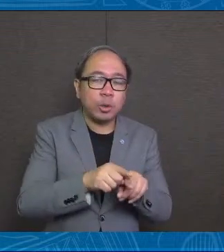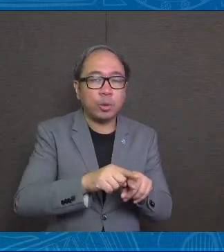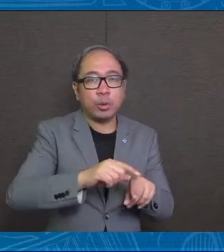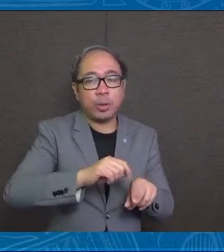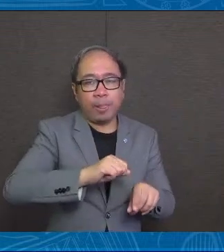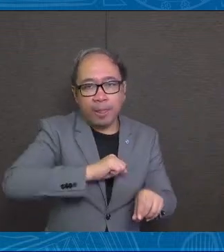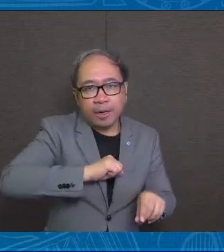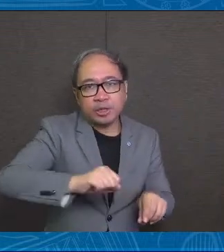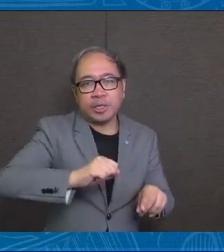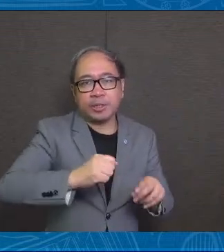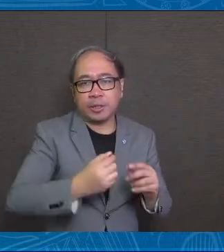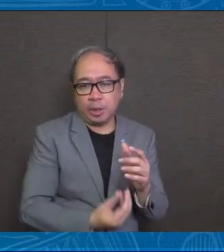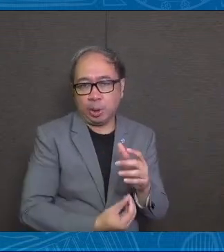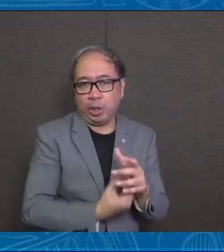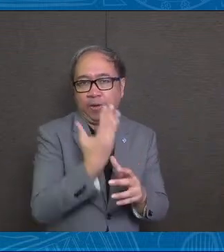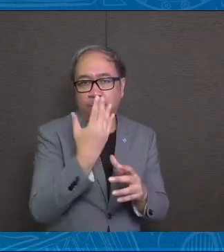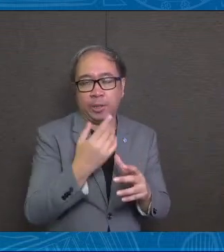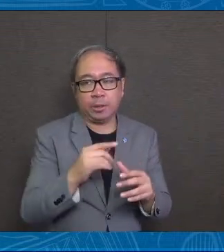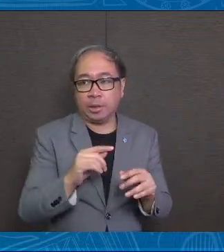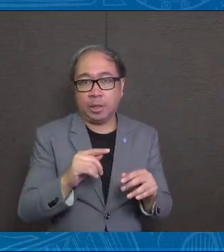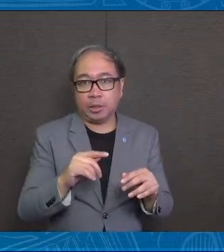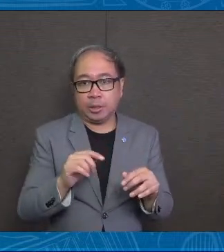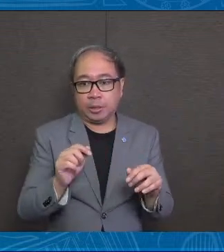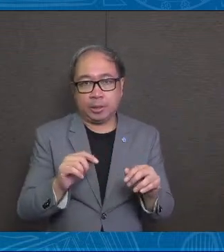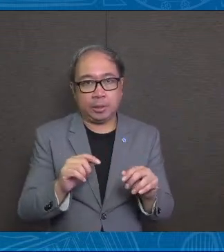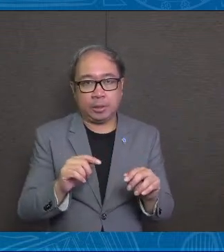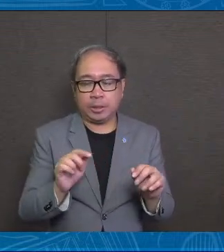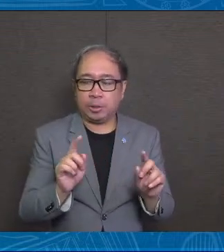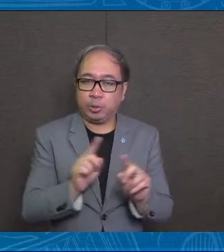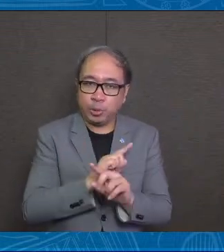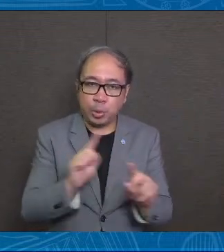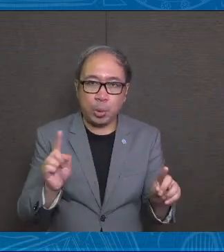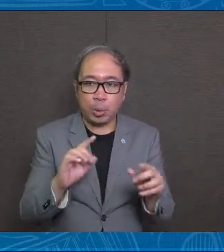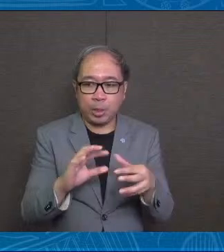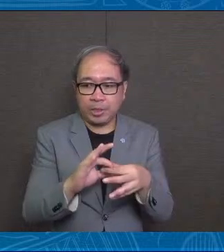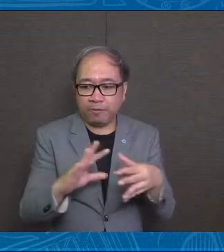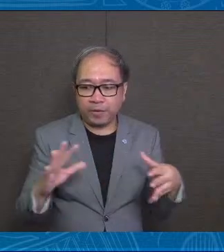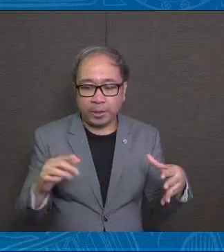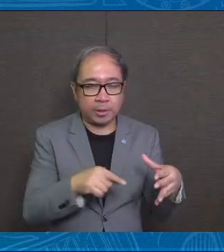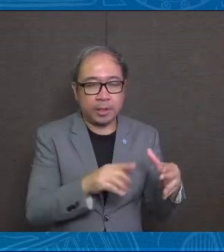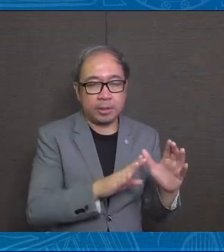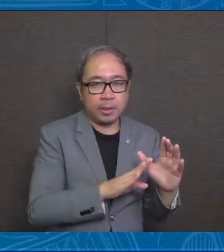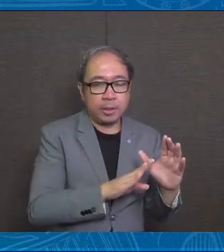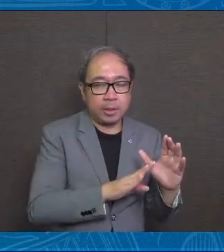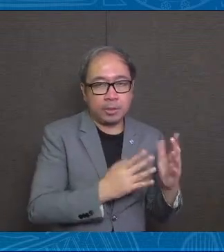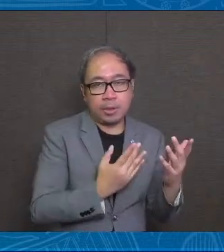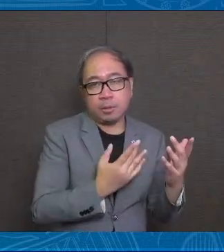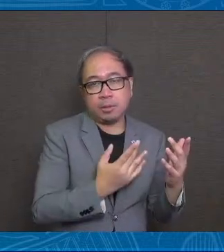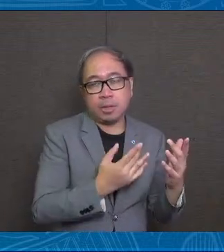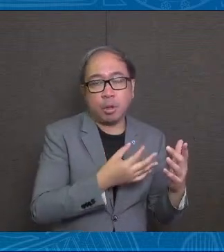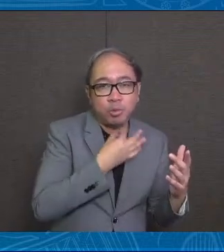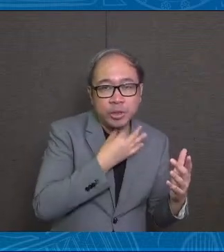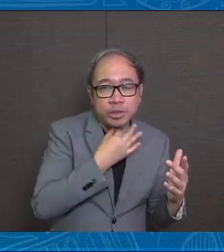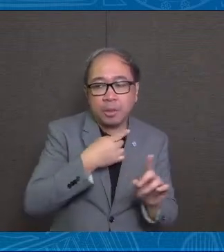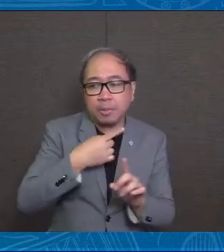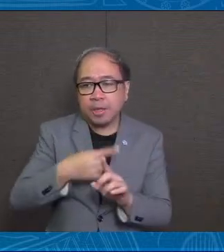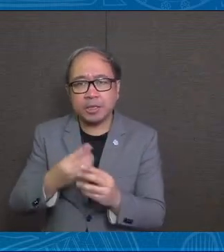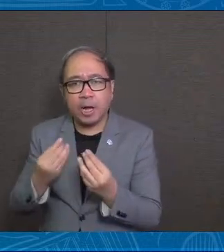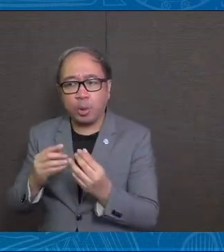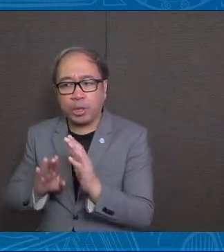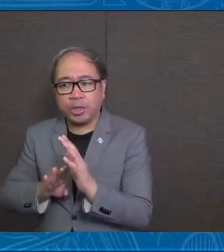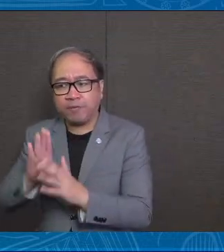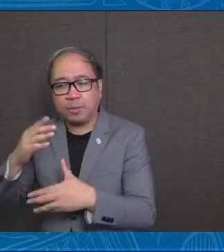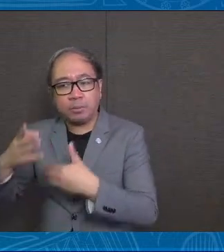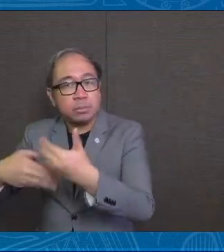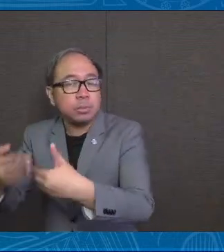We cannot separate the risk informed decisions away from development in terms of trying to build people's well-being and improve people's